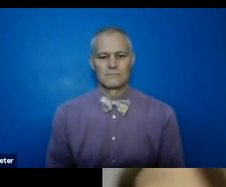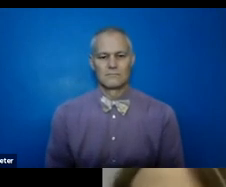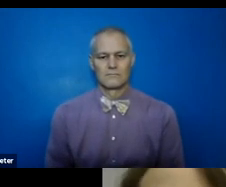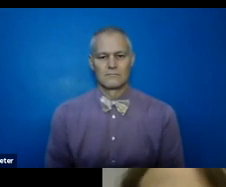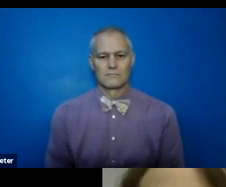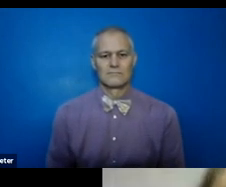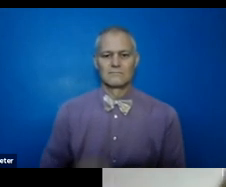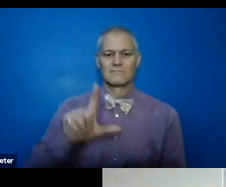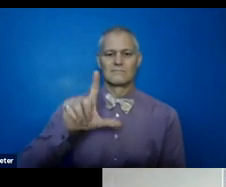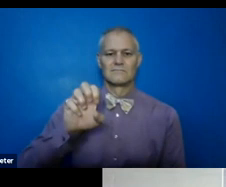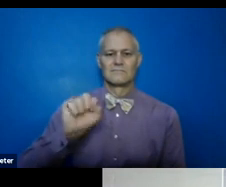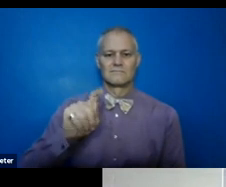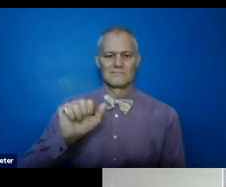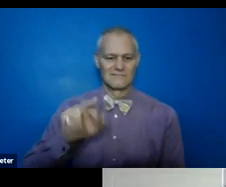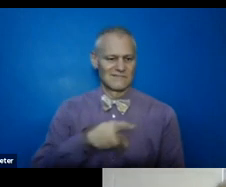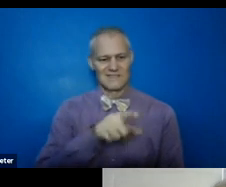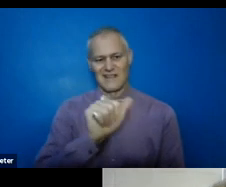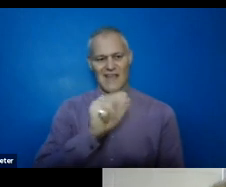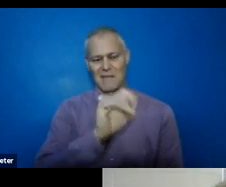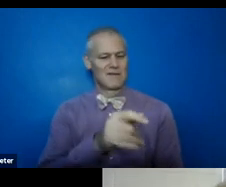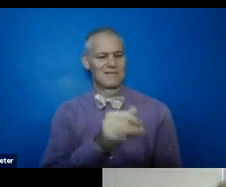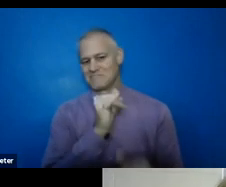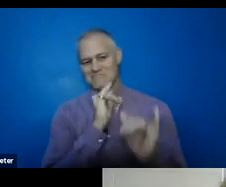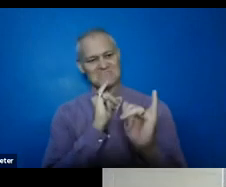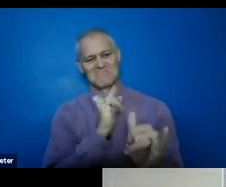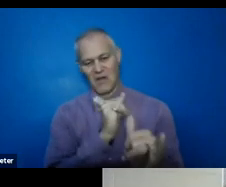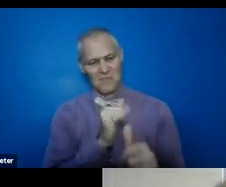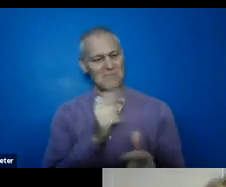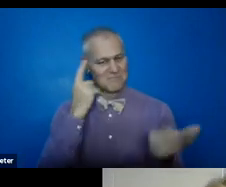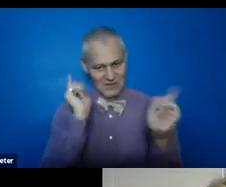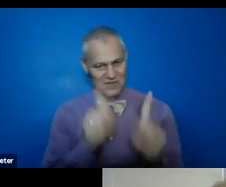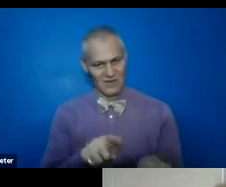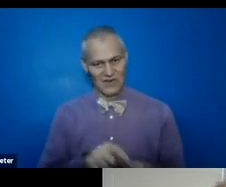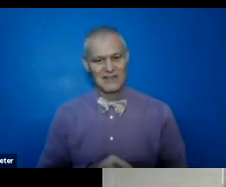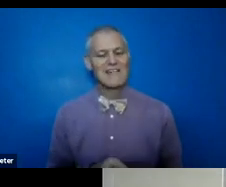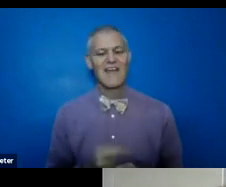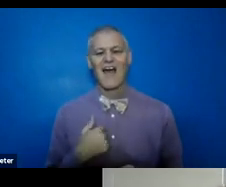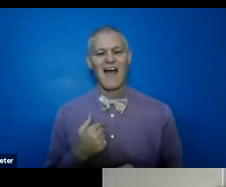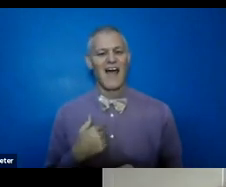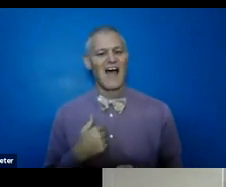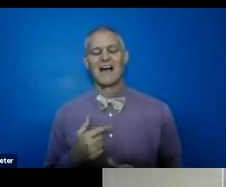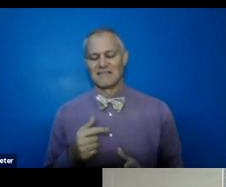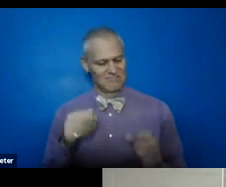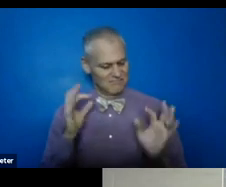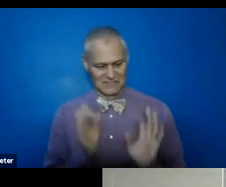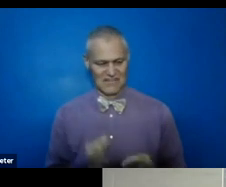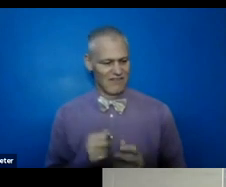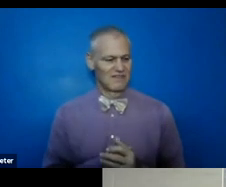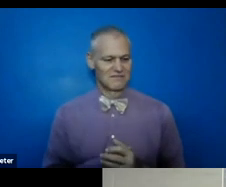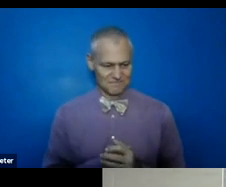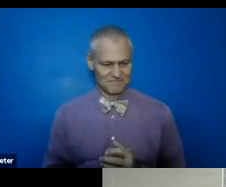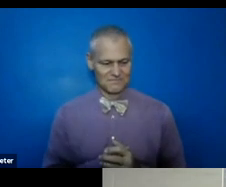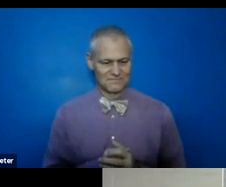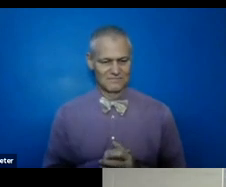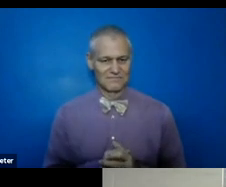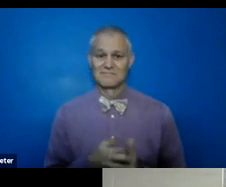I fully, Amy, you said everything I was going to say. I fully agree with you. I'm a firm believer. I'm